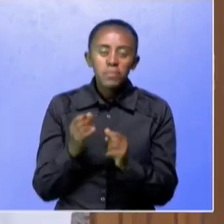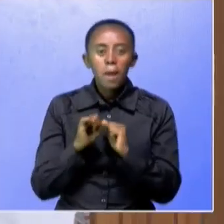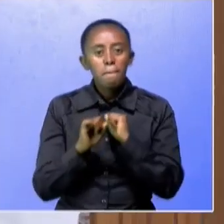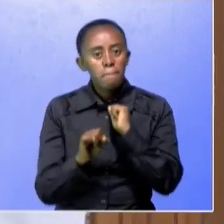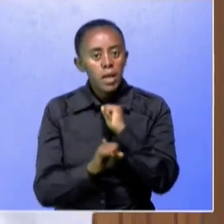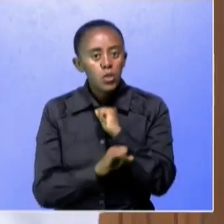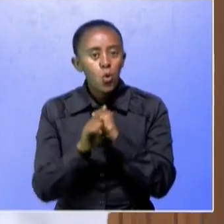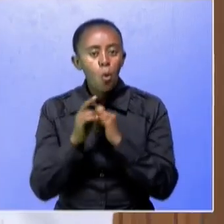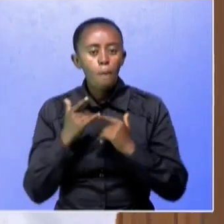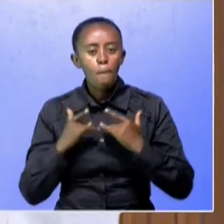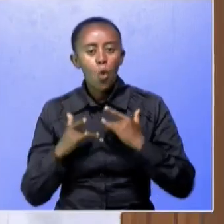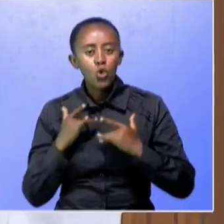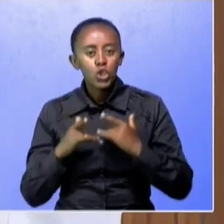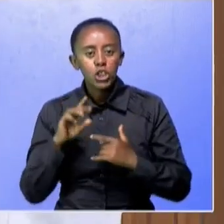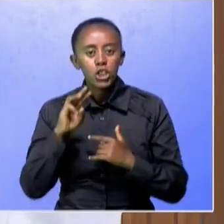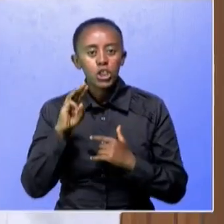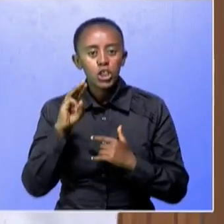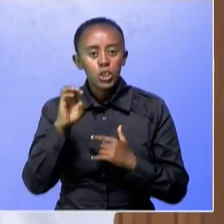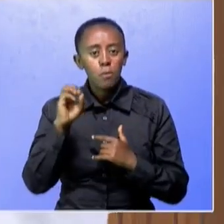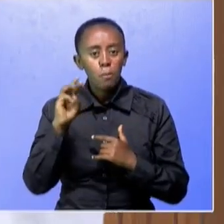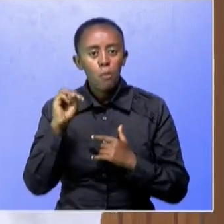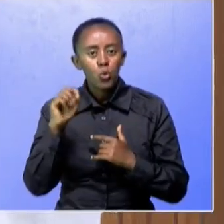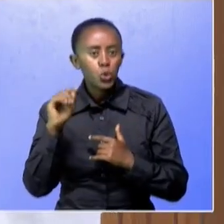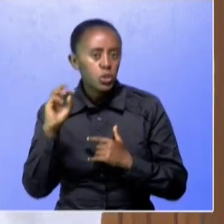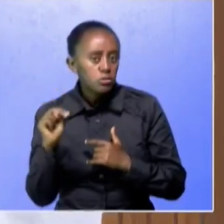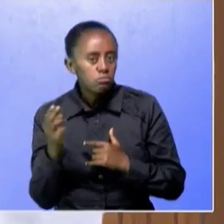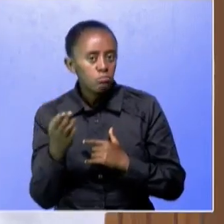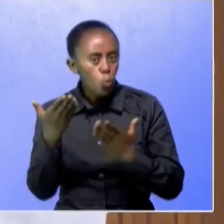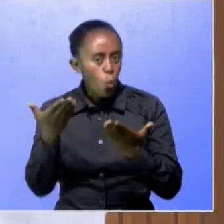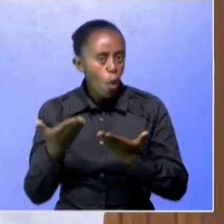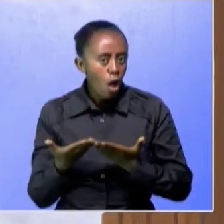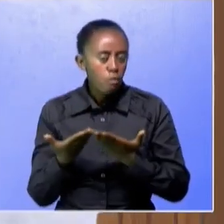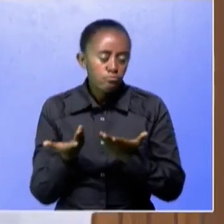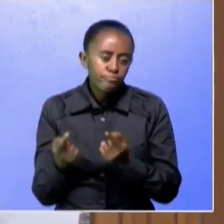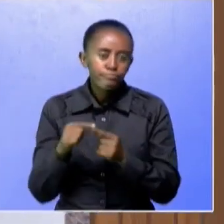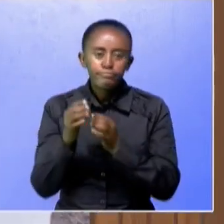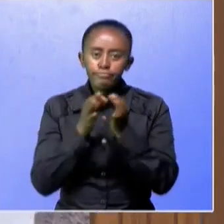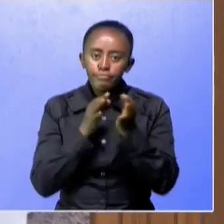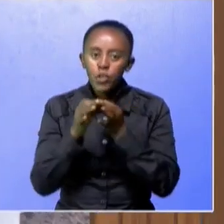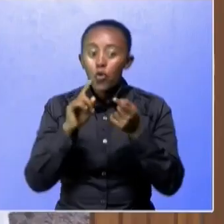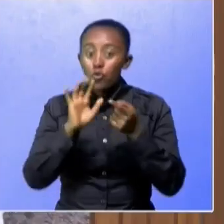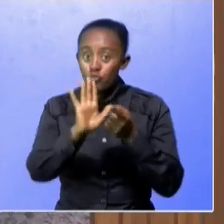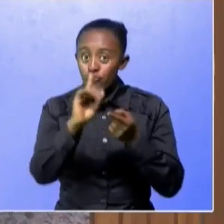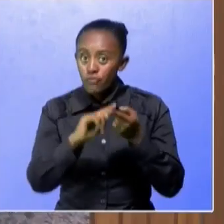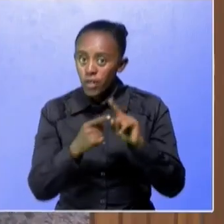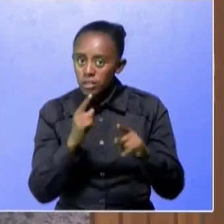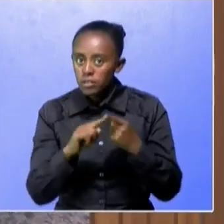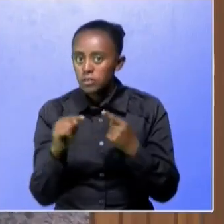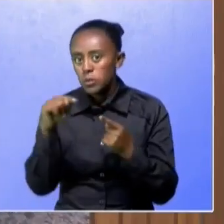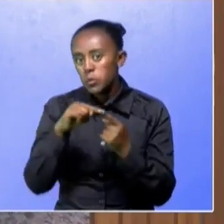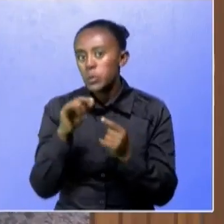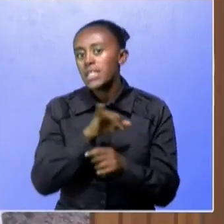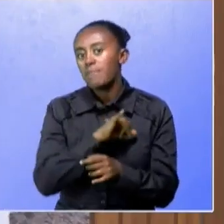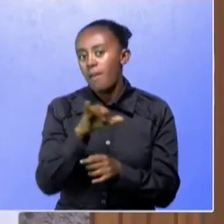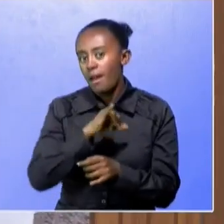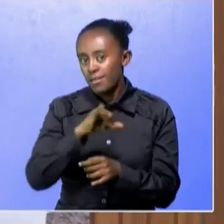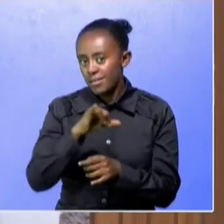their emotions, you are welcome to express your friends to talk about their